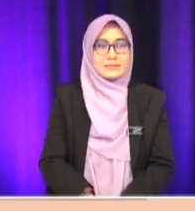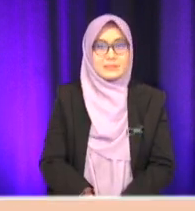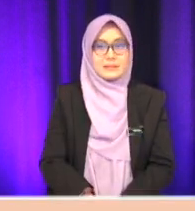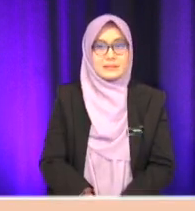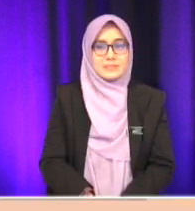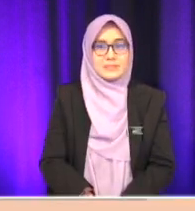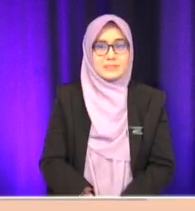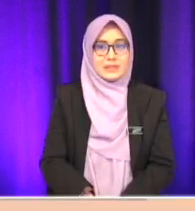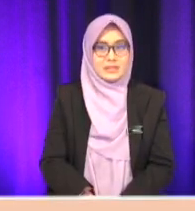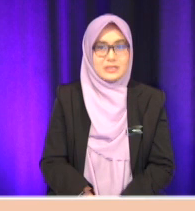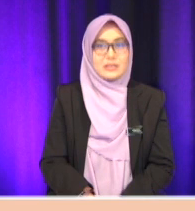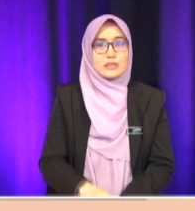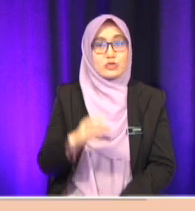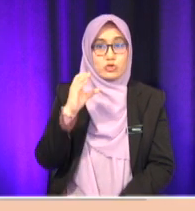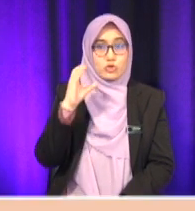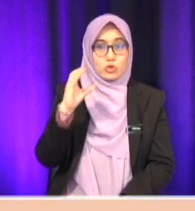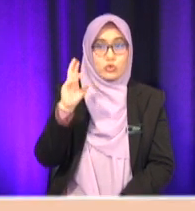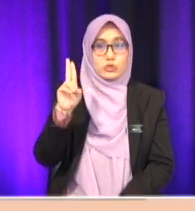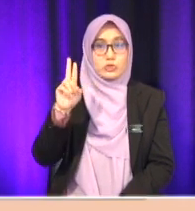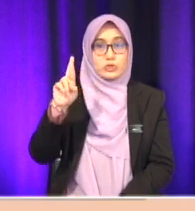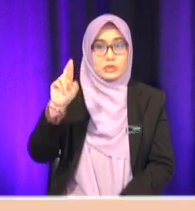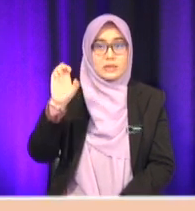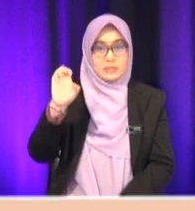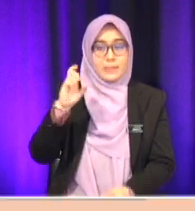be cure. Yeah, a cure. Do you say